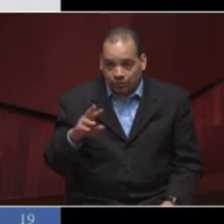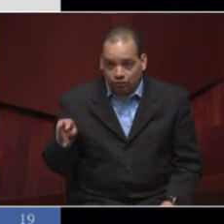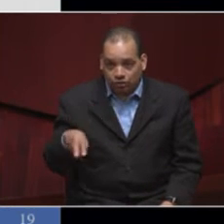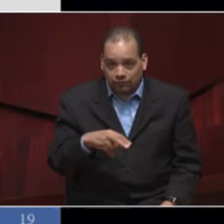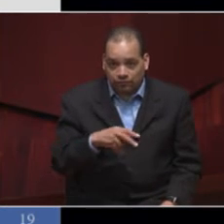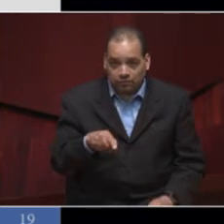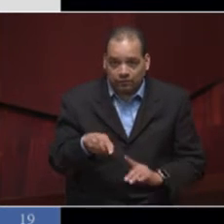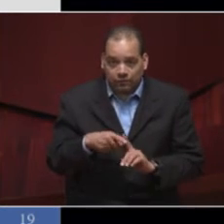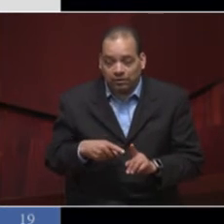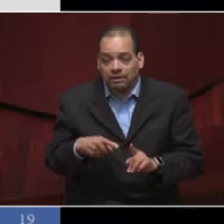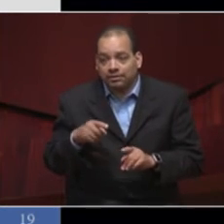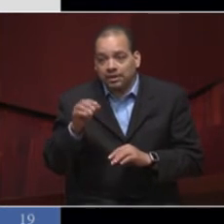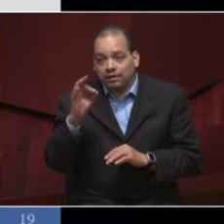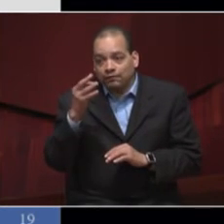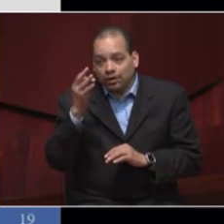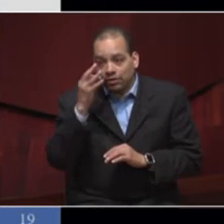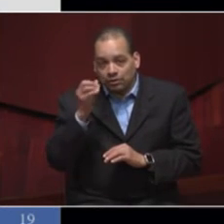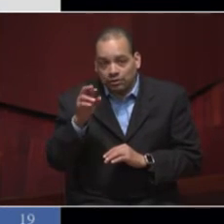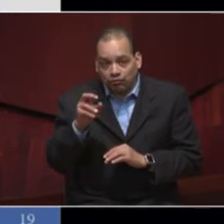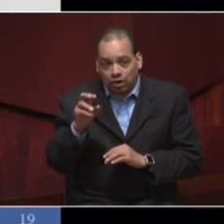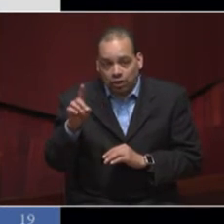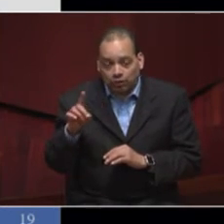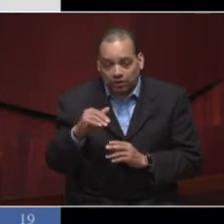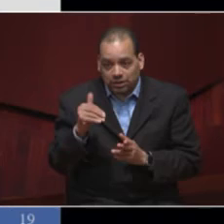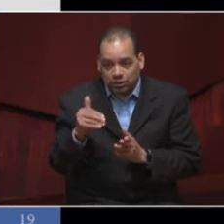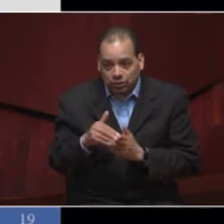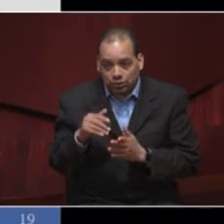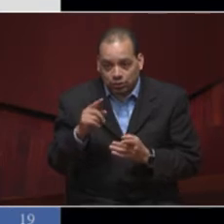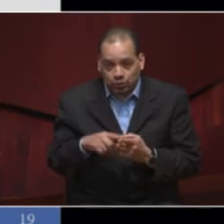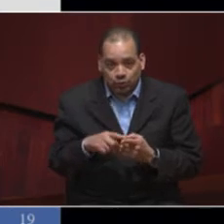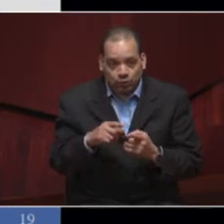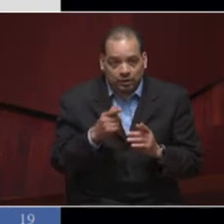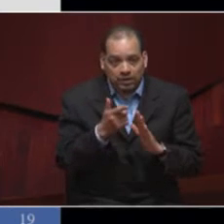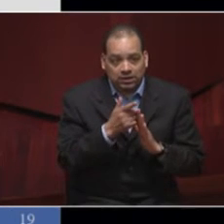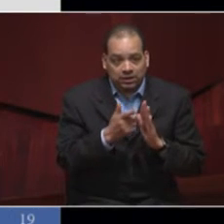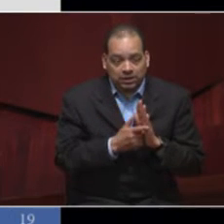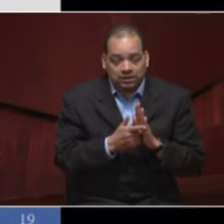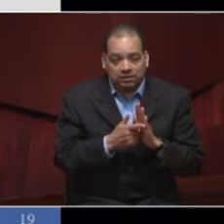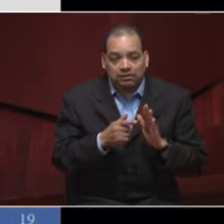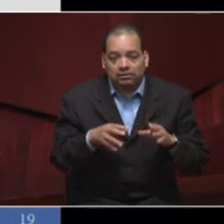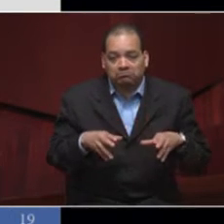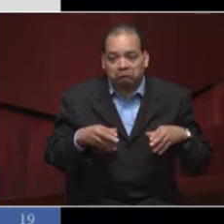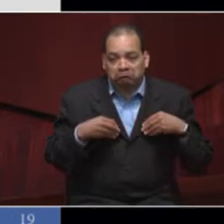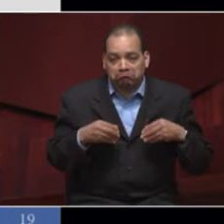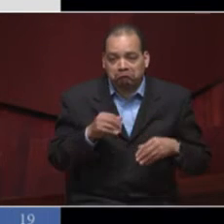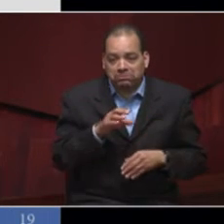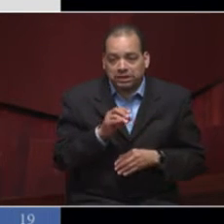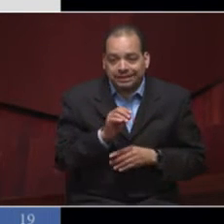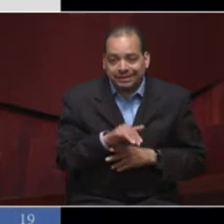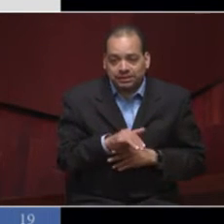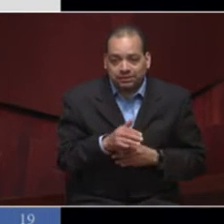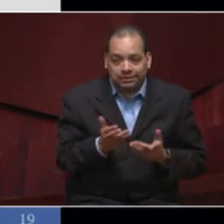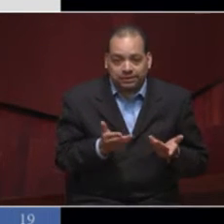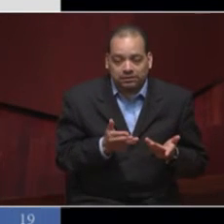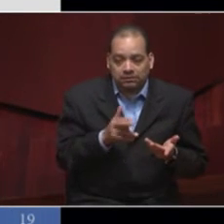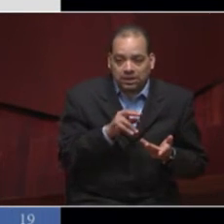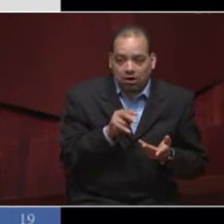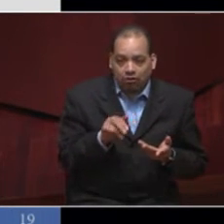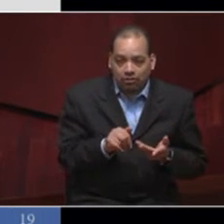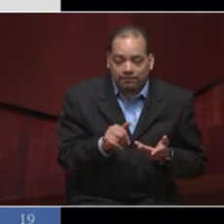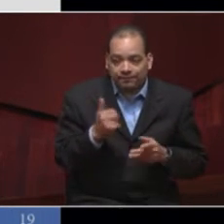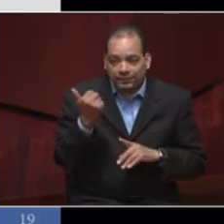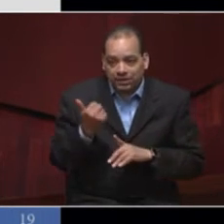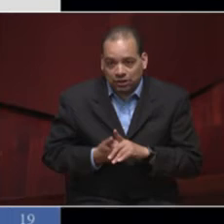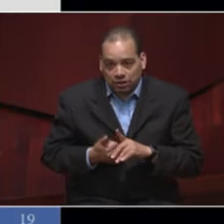the legal custody of the National Archives, into NARA's archival holdings. For each disposition year cycle,